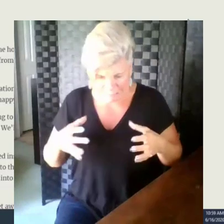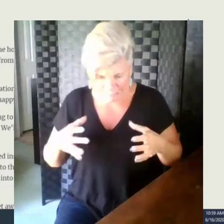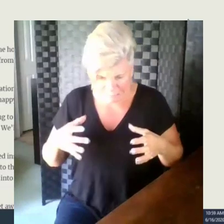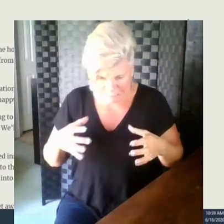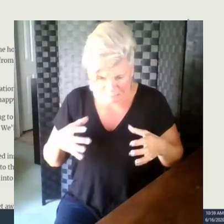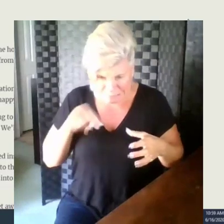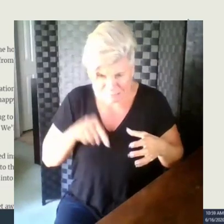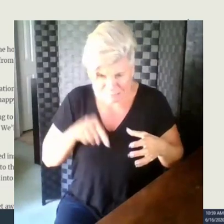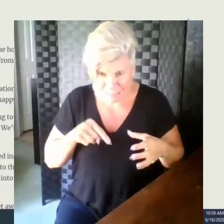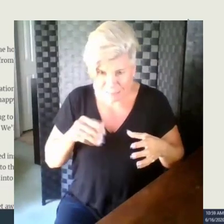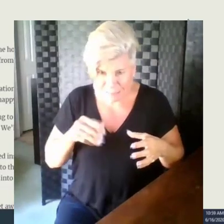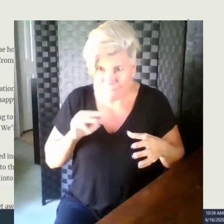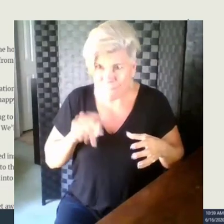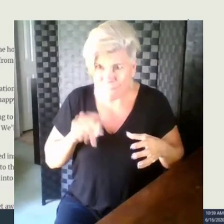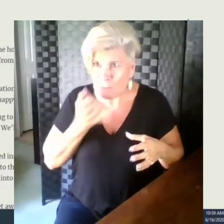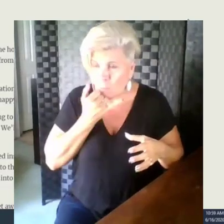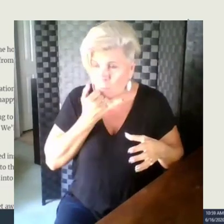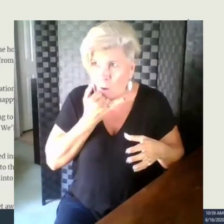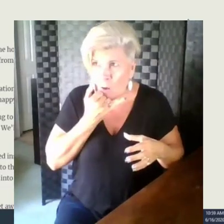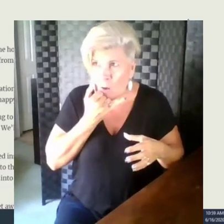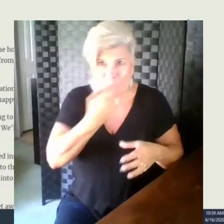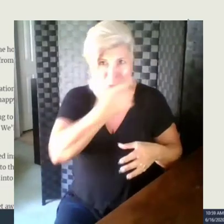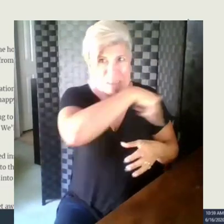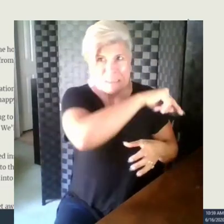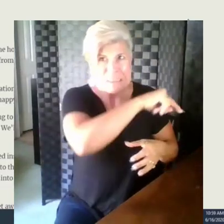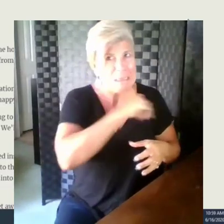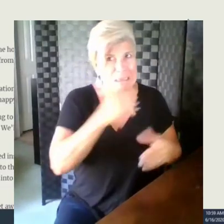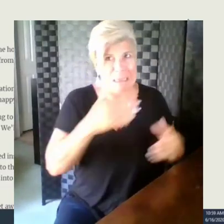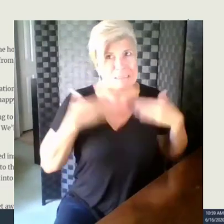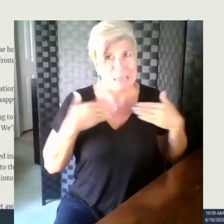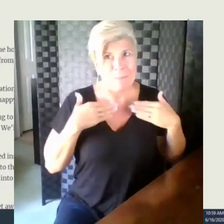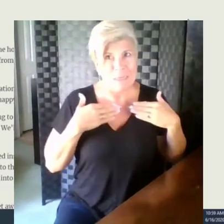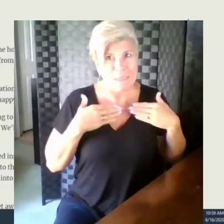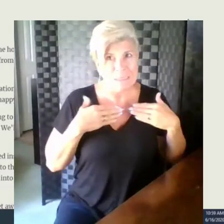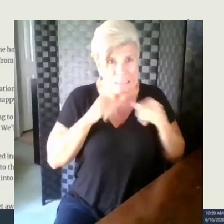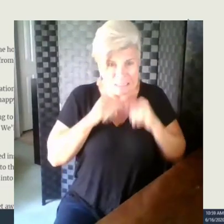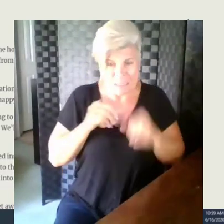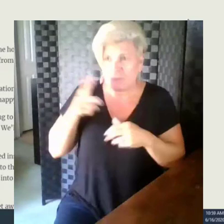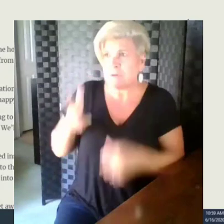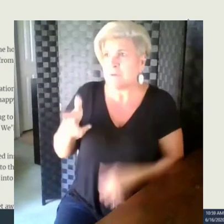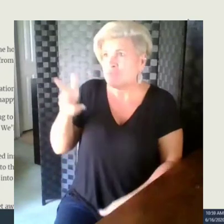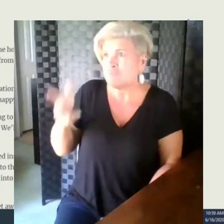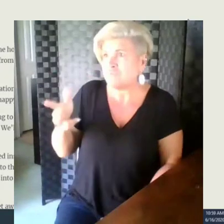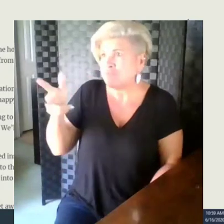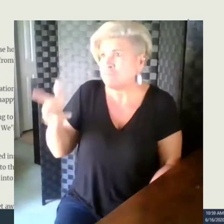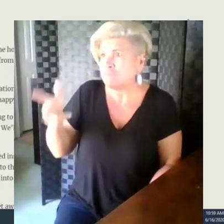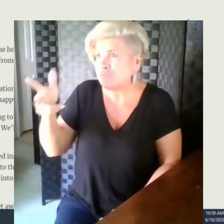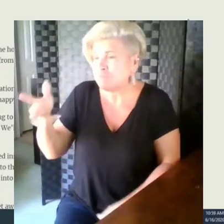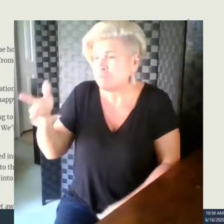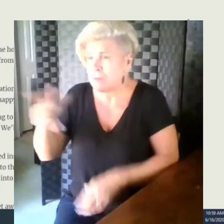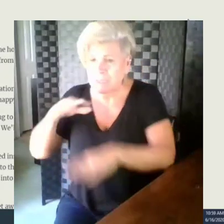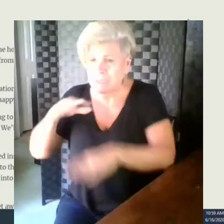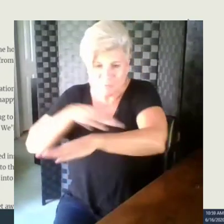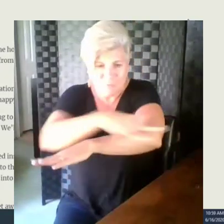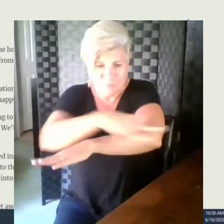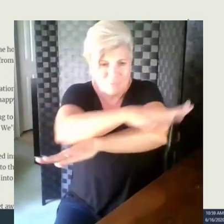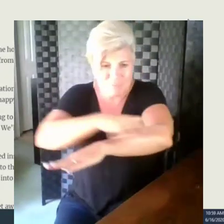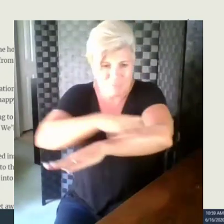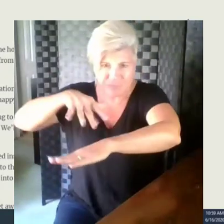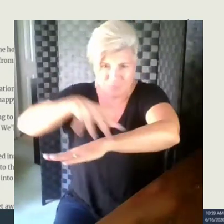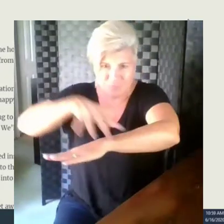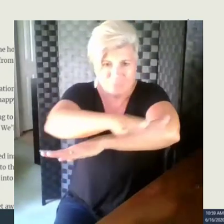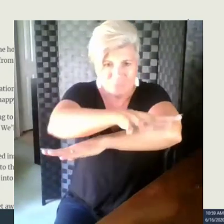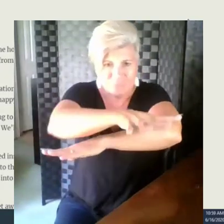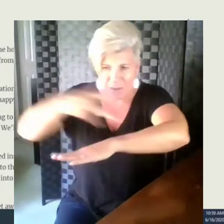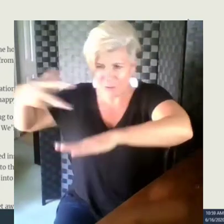his hands. They sailed across the sparkling blue water until they were a few hundred yards away from shore.